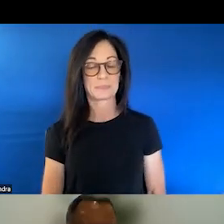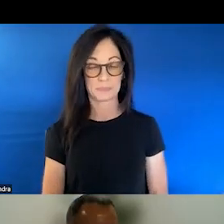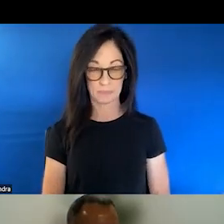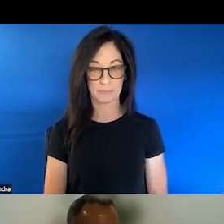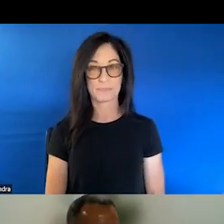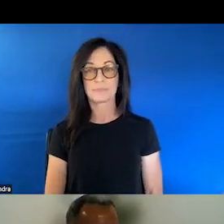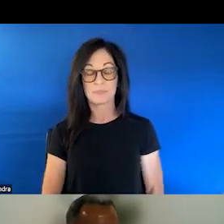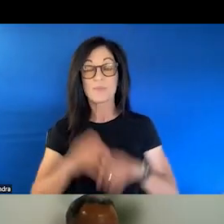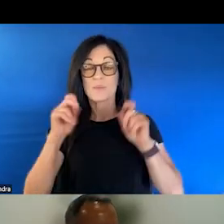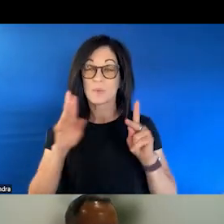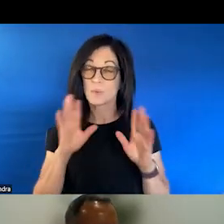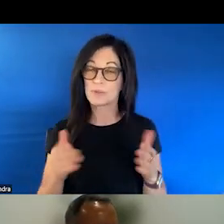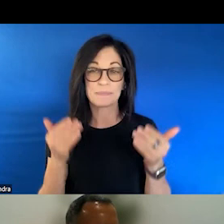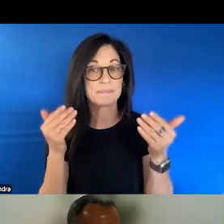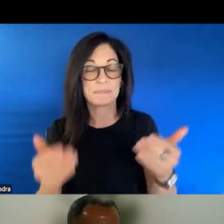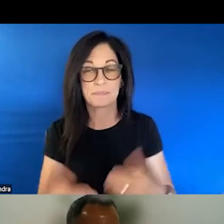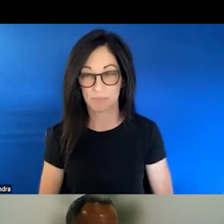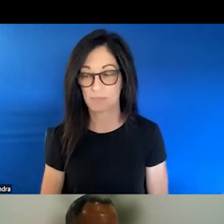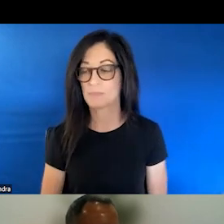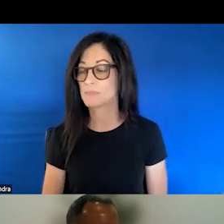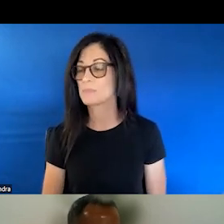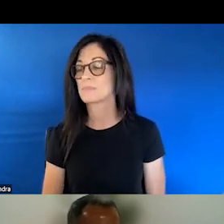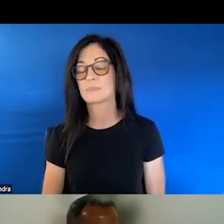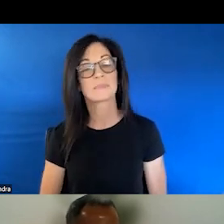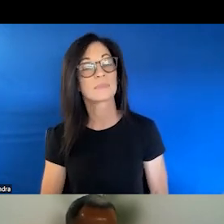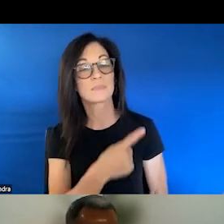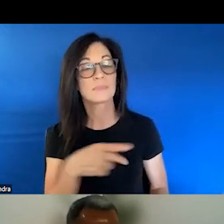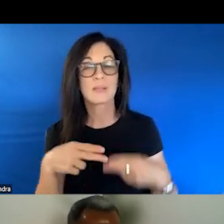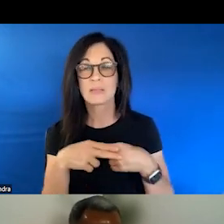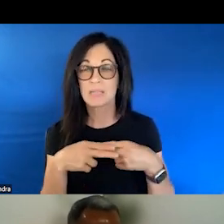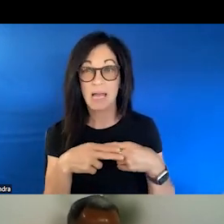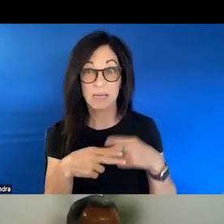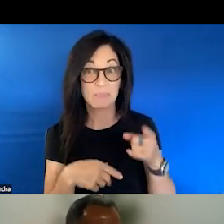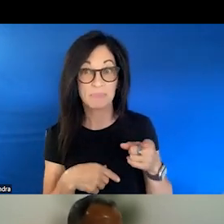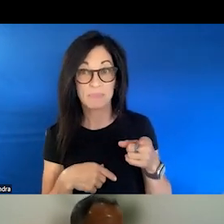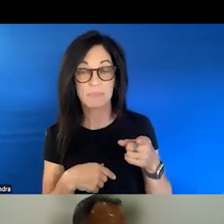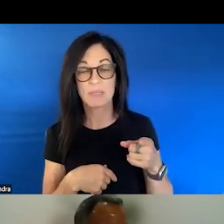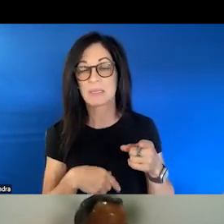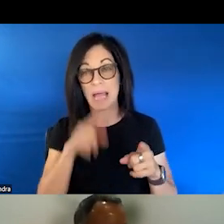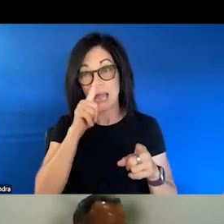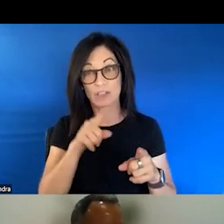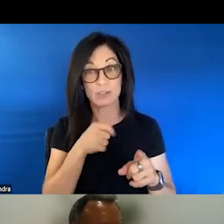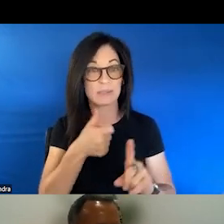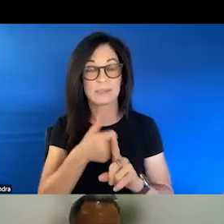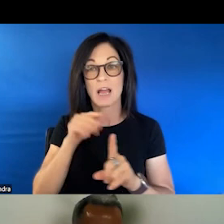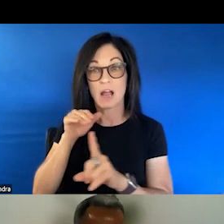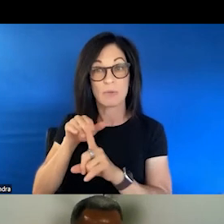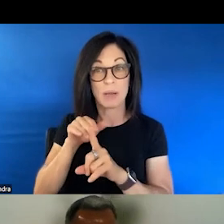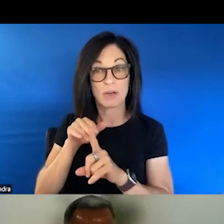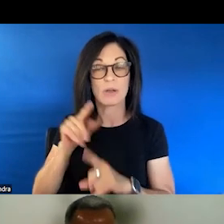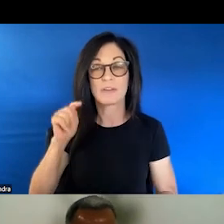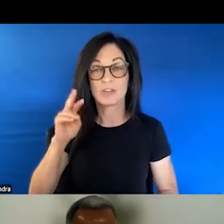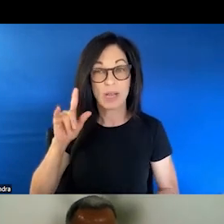All righty, well, we'll move ahead then. And this slide here is just a reminder actually of this trailer, Moving America's Soul